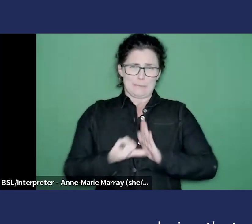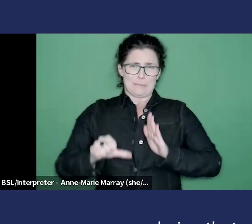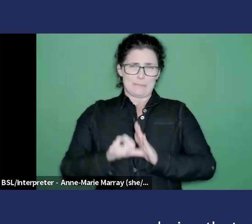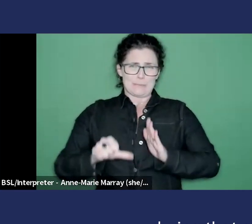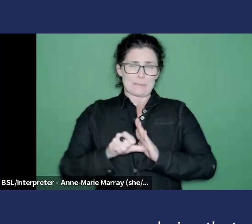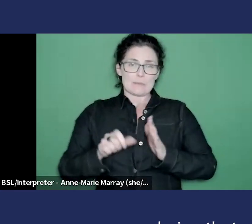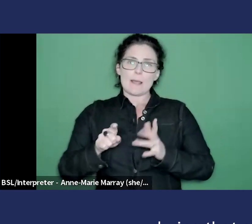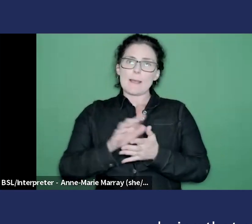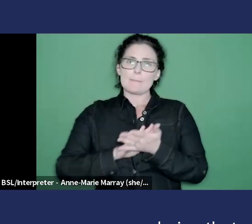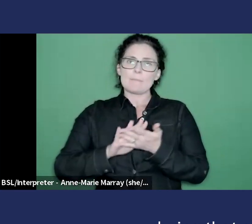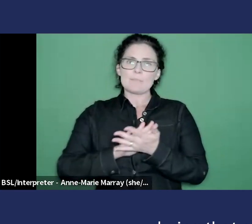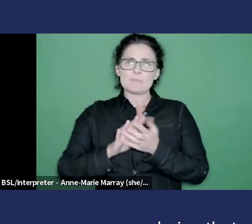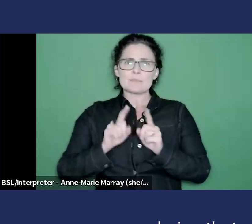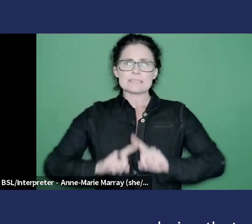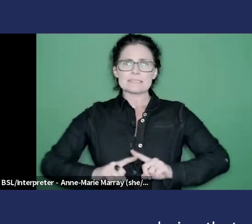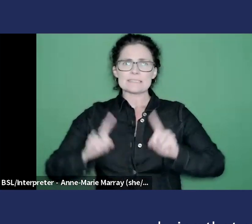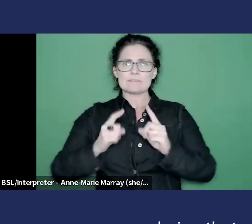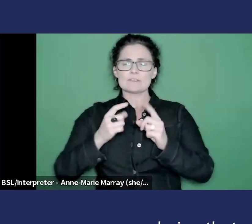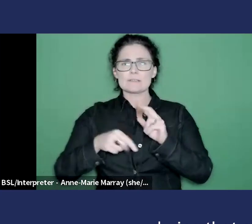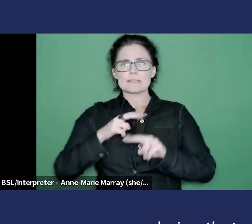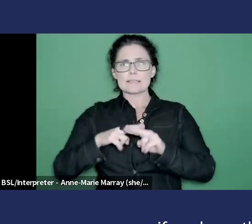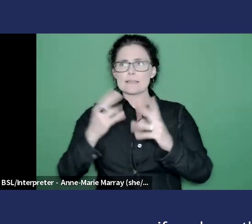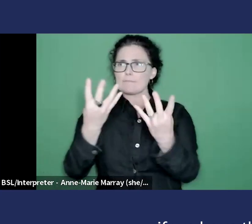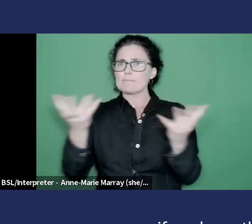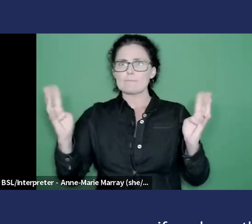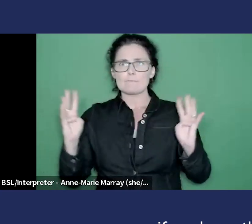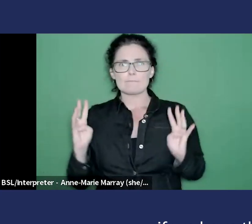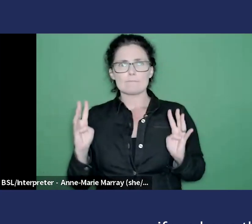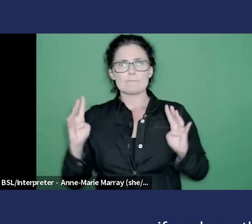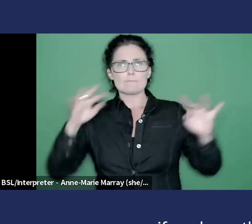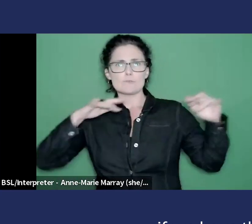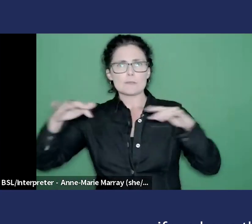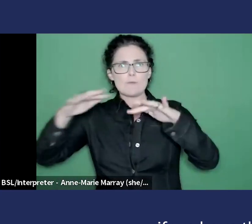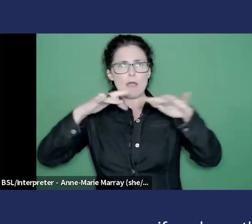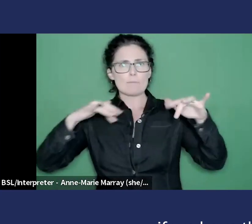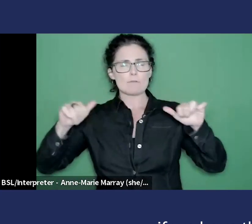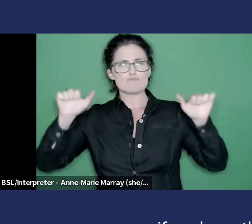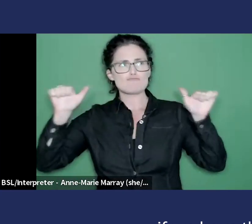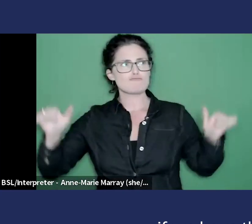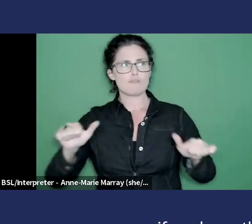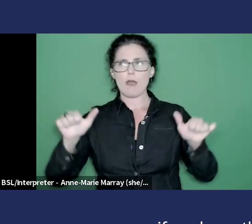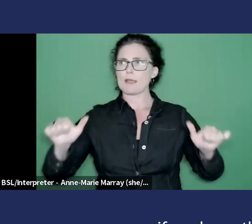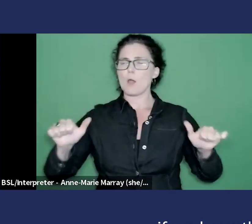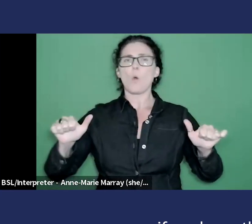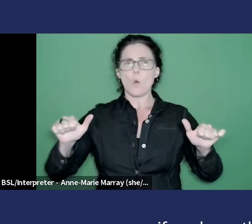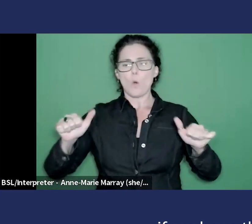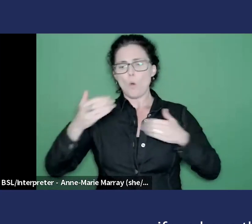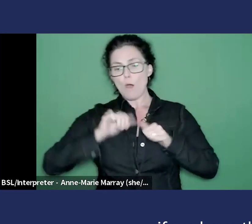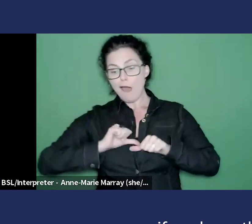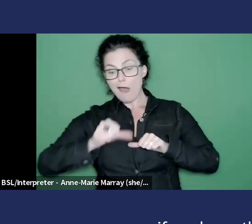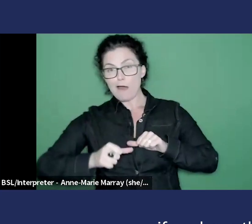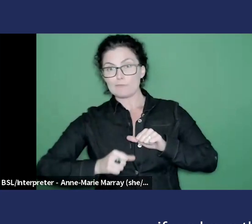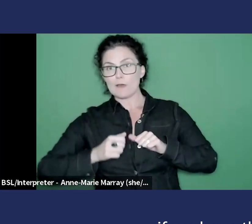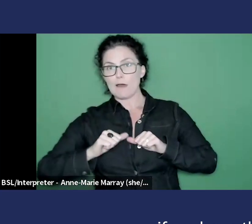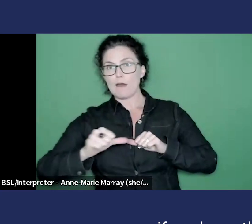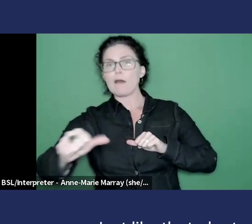that experience of how it may or may not affect us. If we have the correct environment, we can weather the storm so